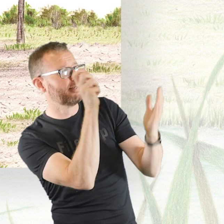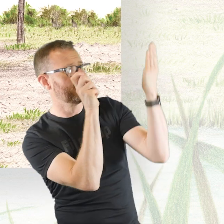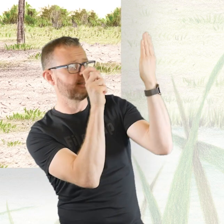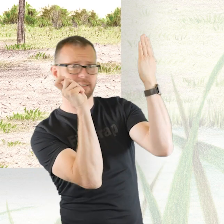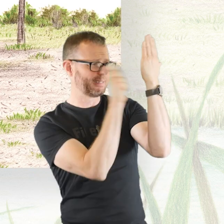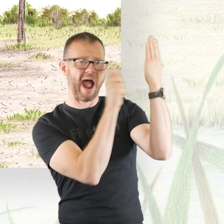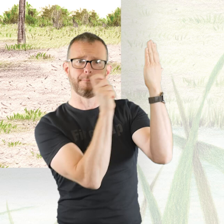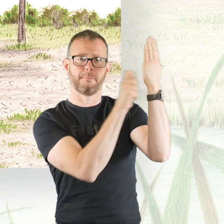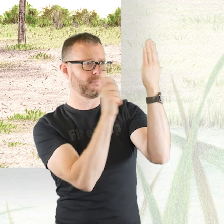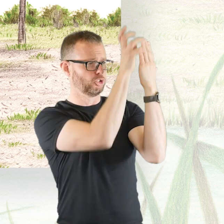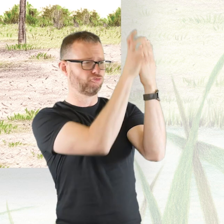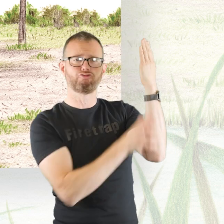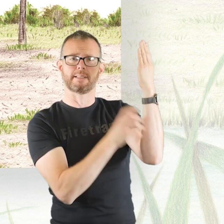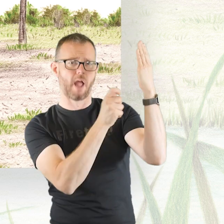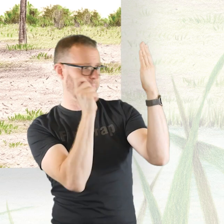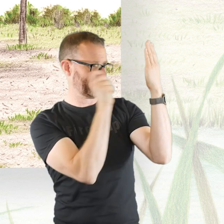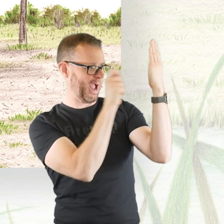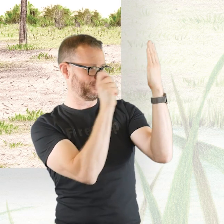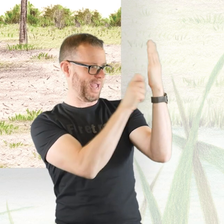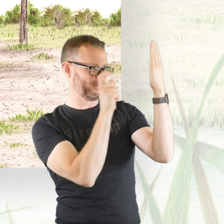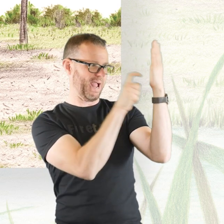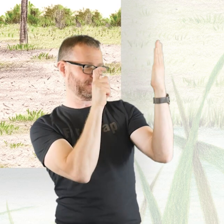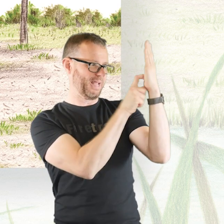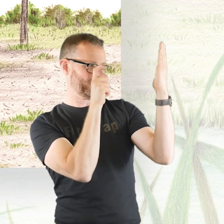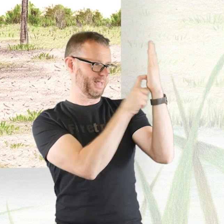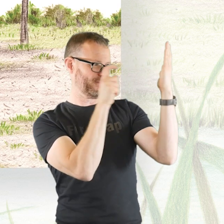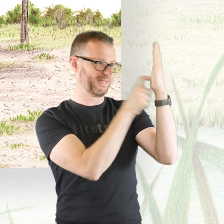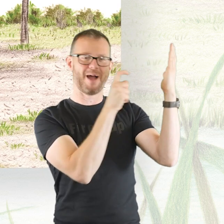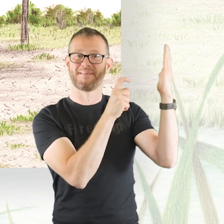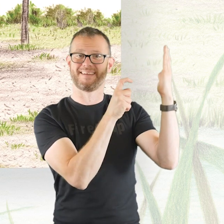He tapped it against the tree stump.